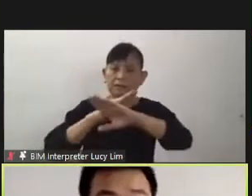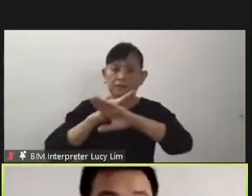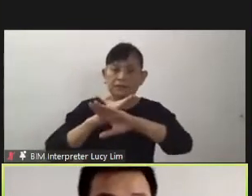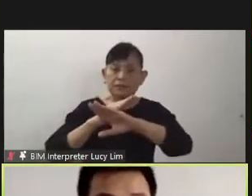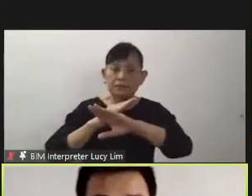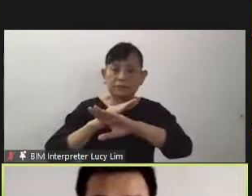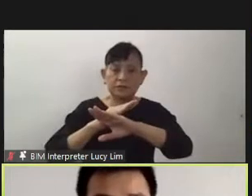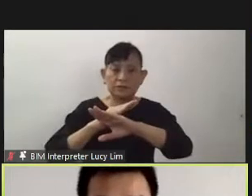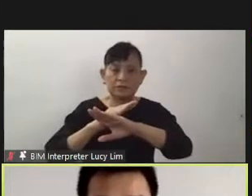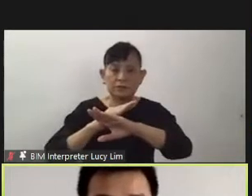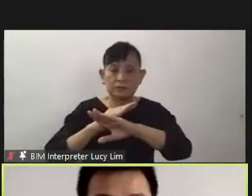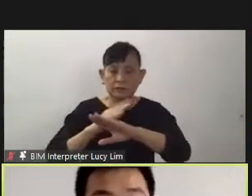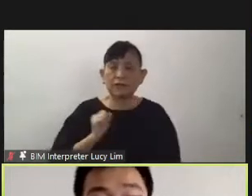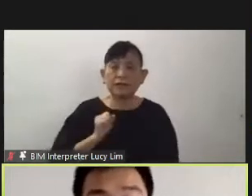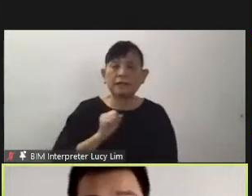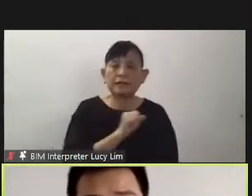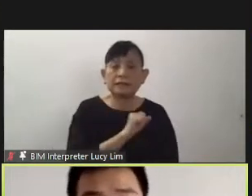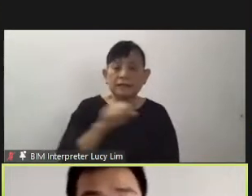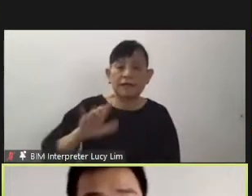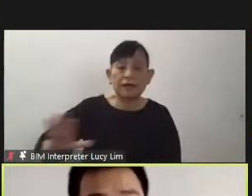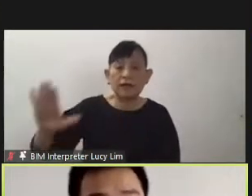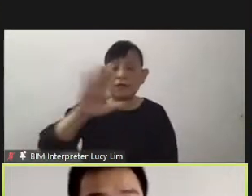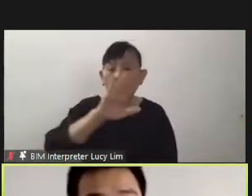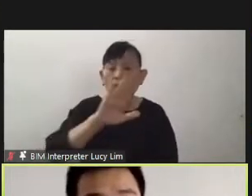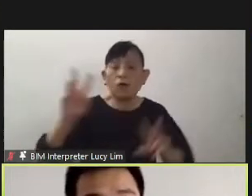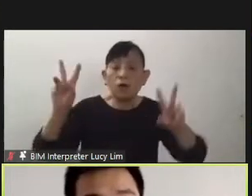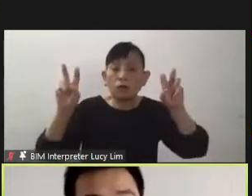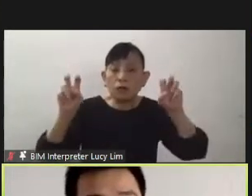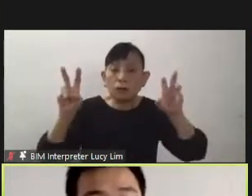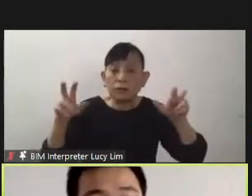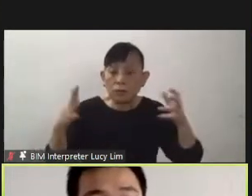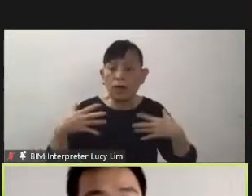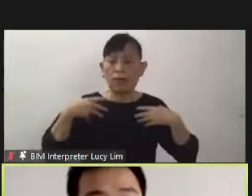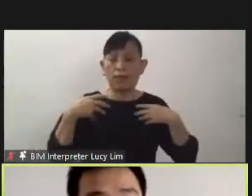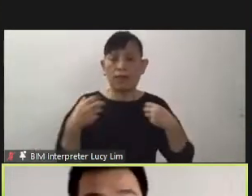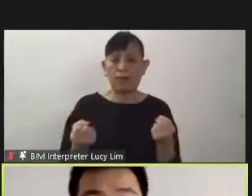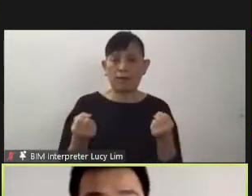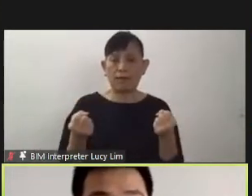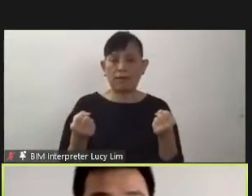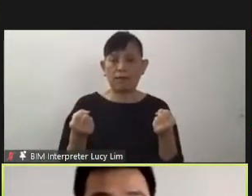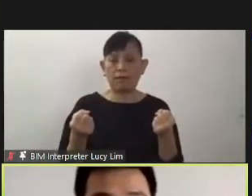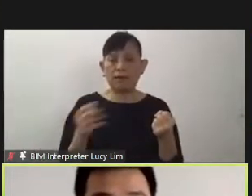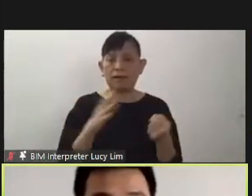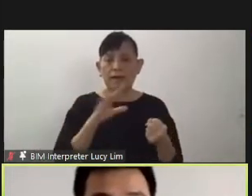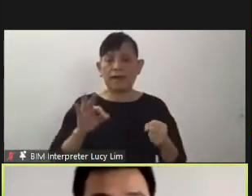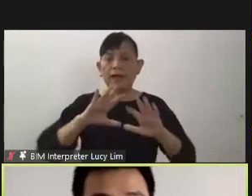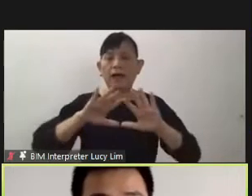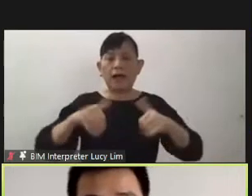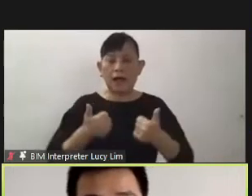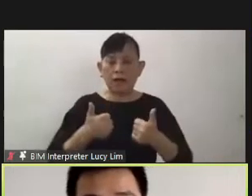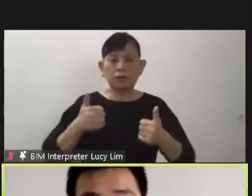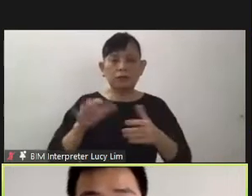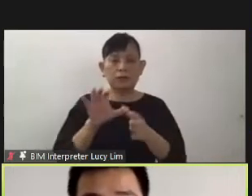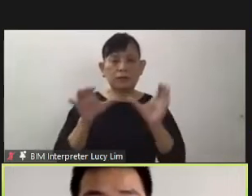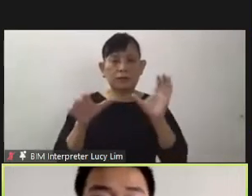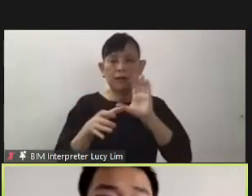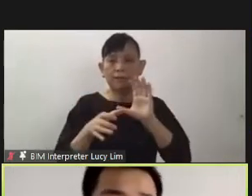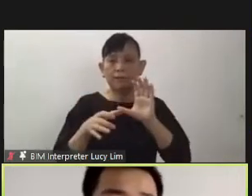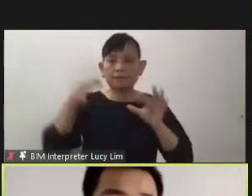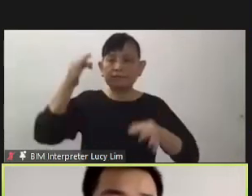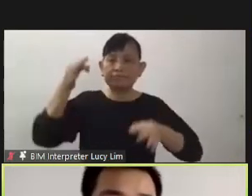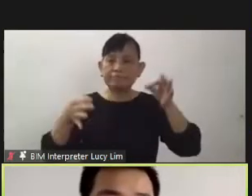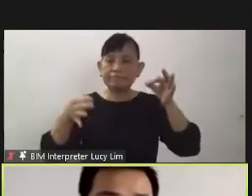next public health crisis, and as well as to address current climate injustice. So you